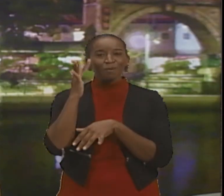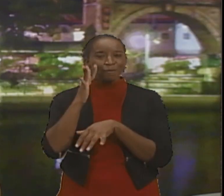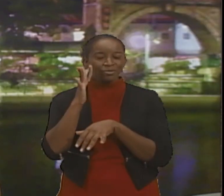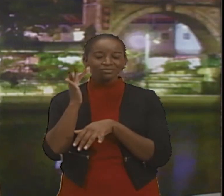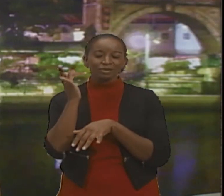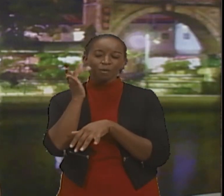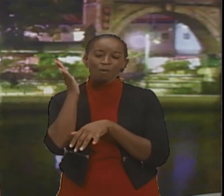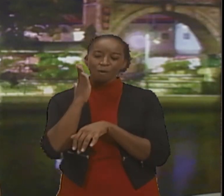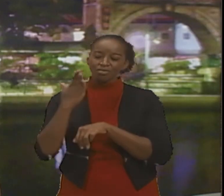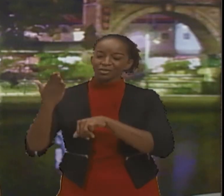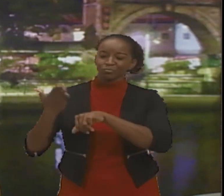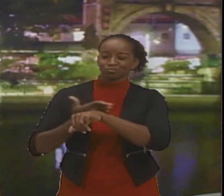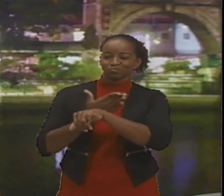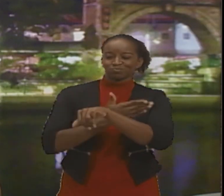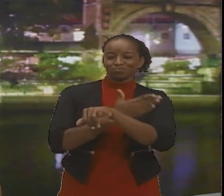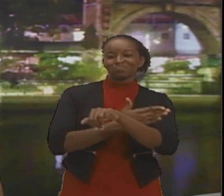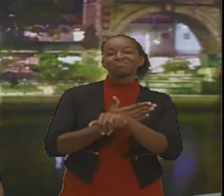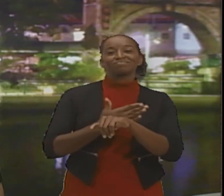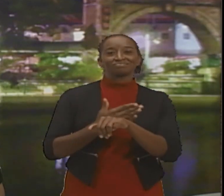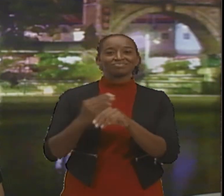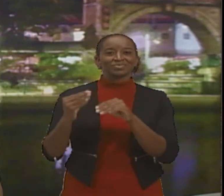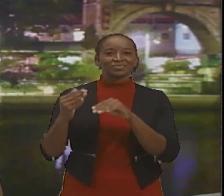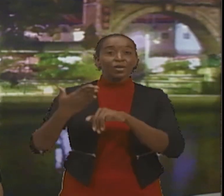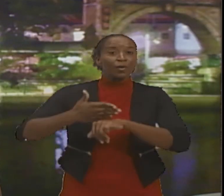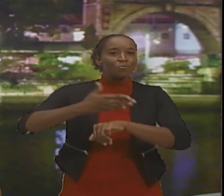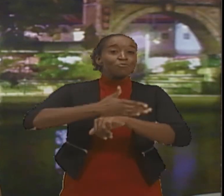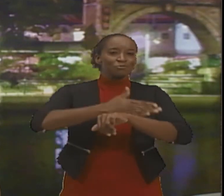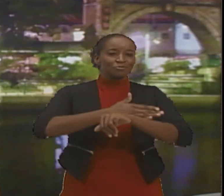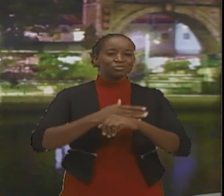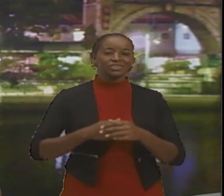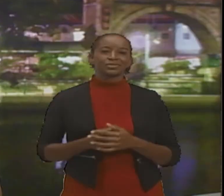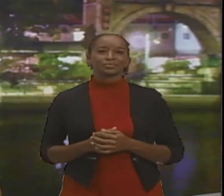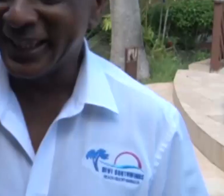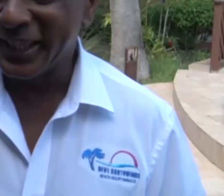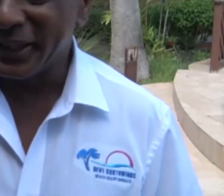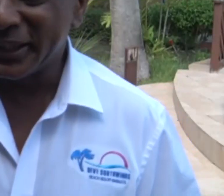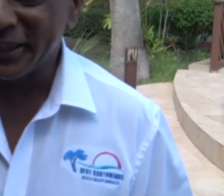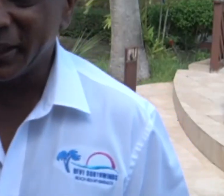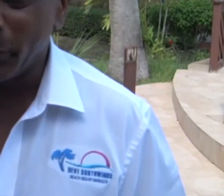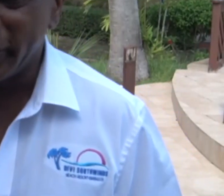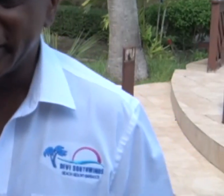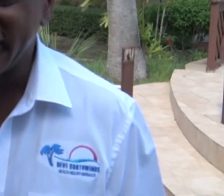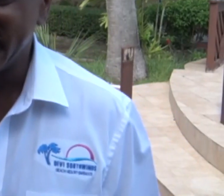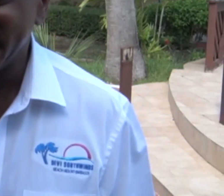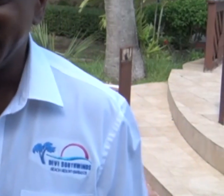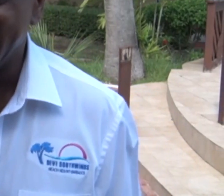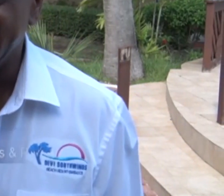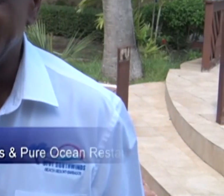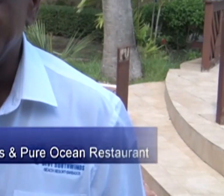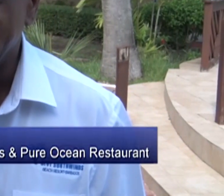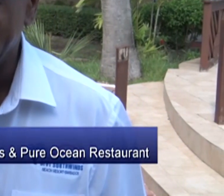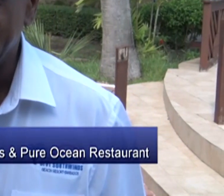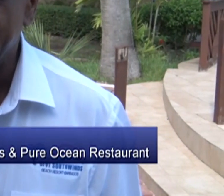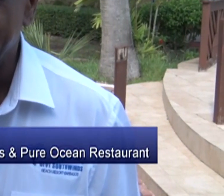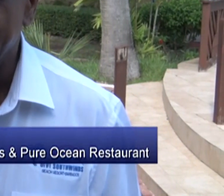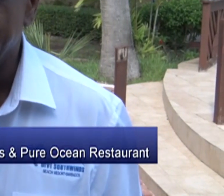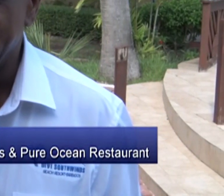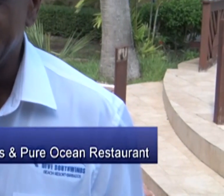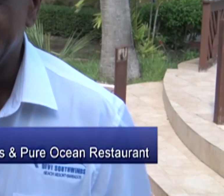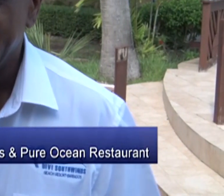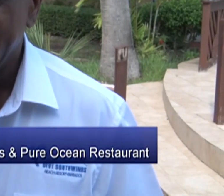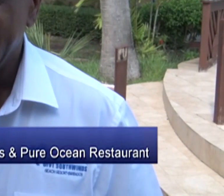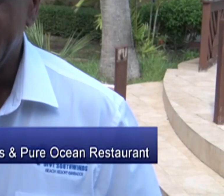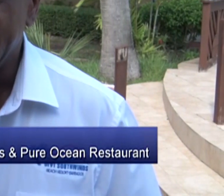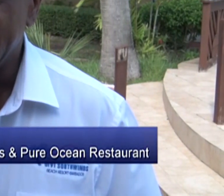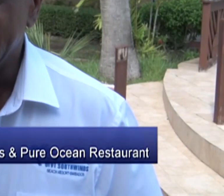in anticipation of those arrivals. My understanding is that this winter season is looking up and looking very